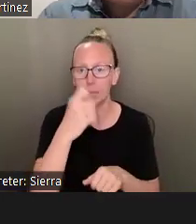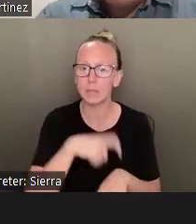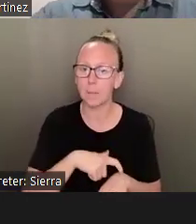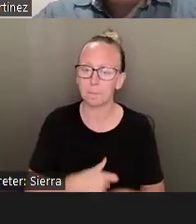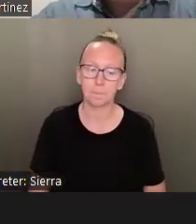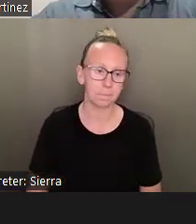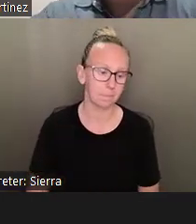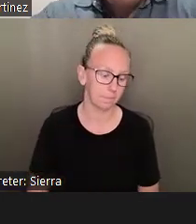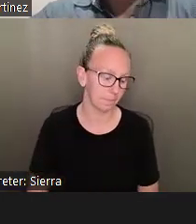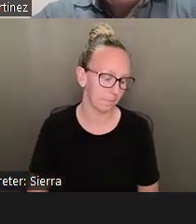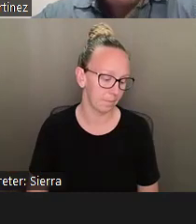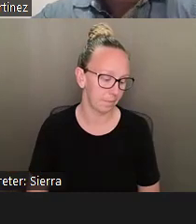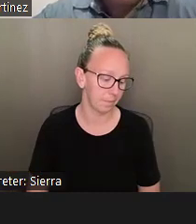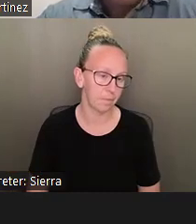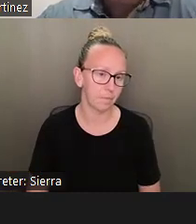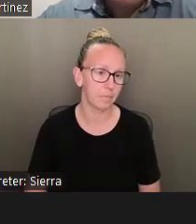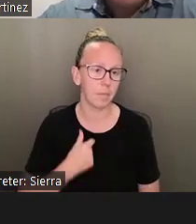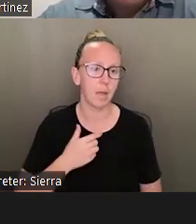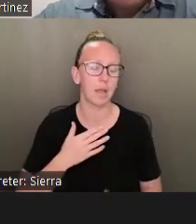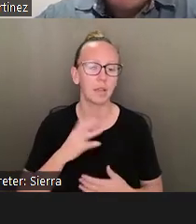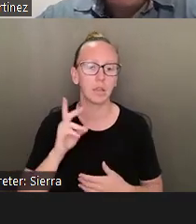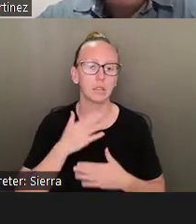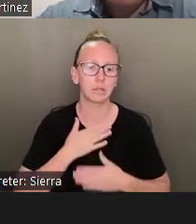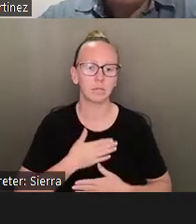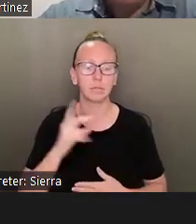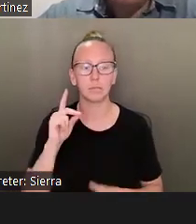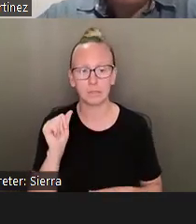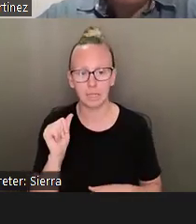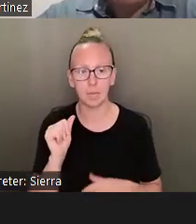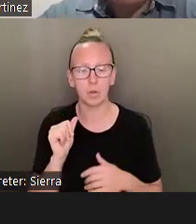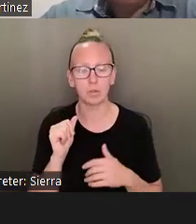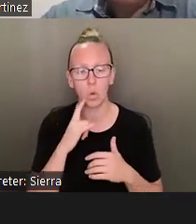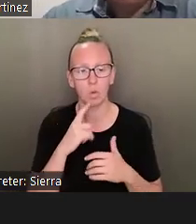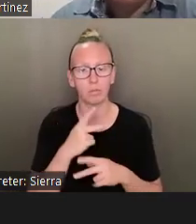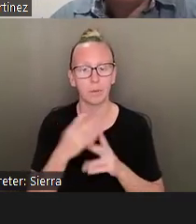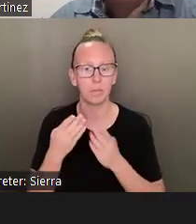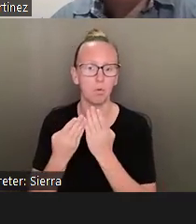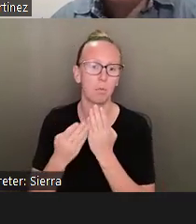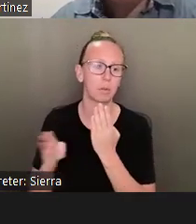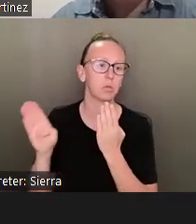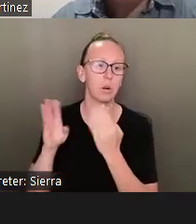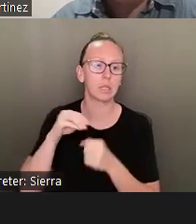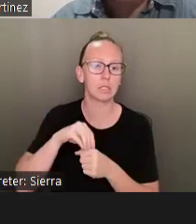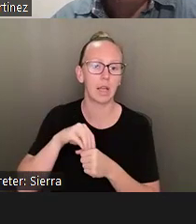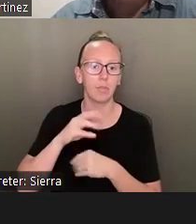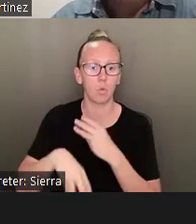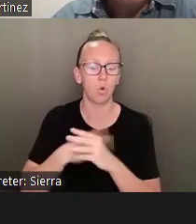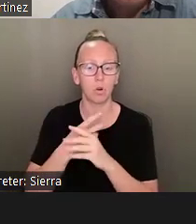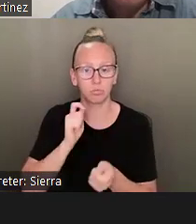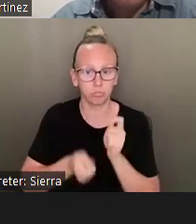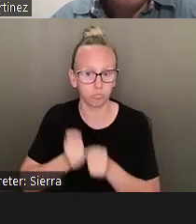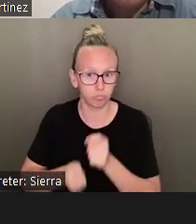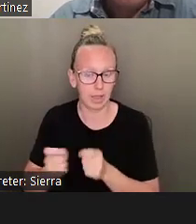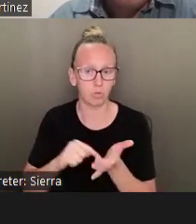My disabled body holds open a door. Inside, the world reorders and reveals itself.